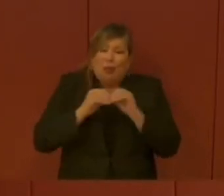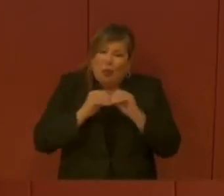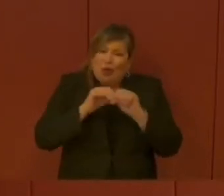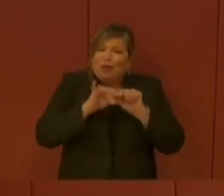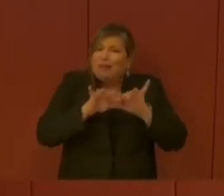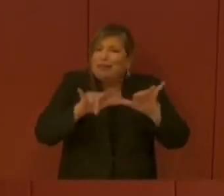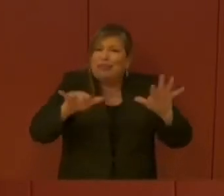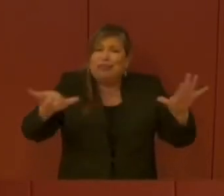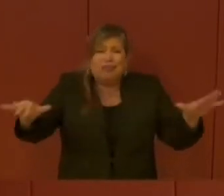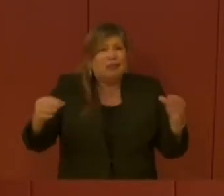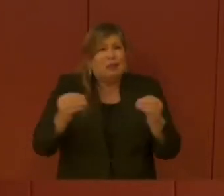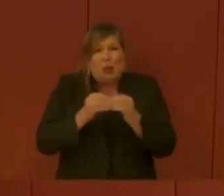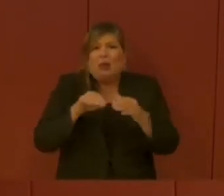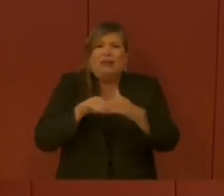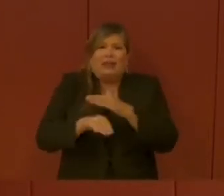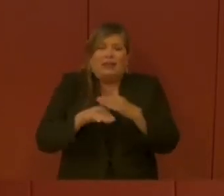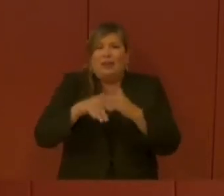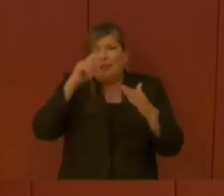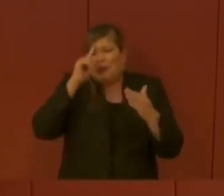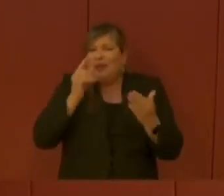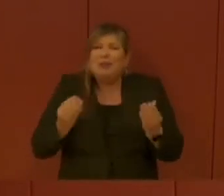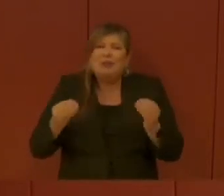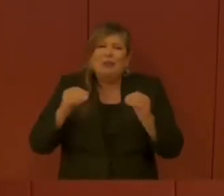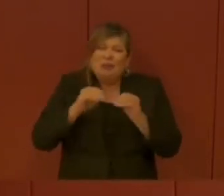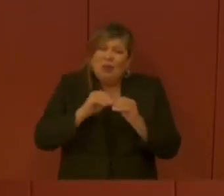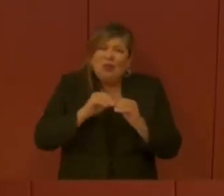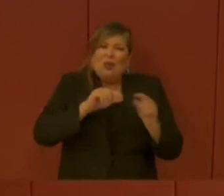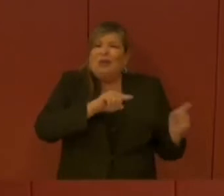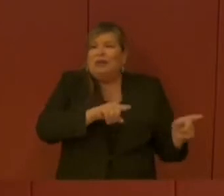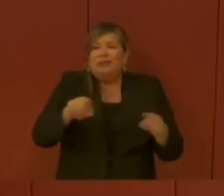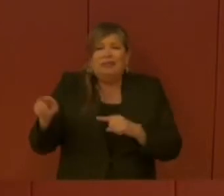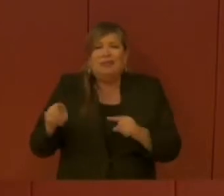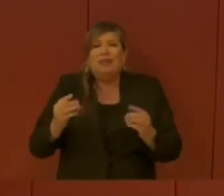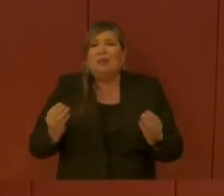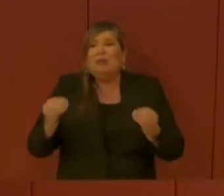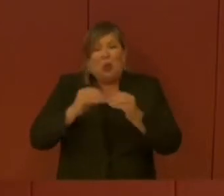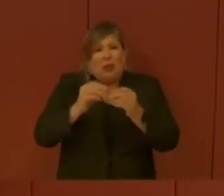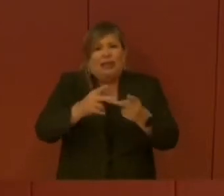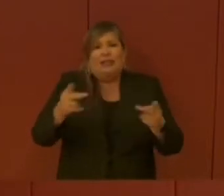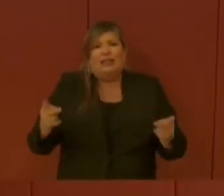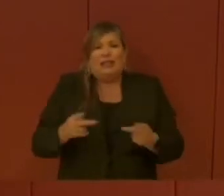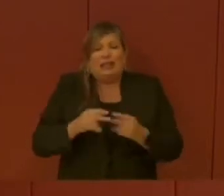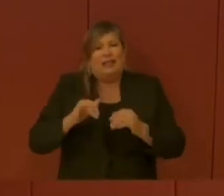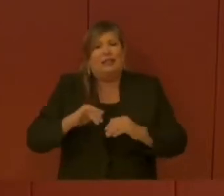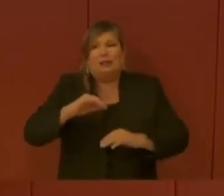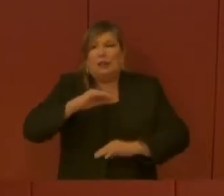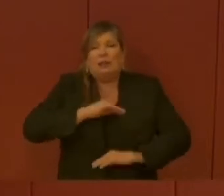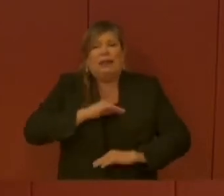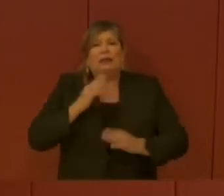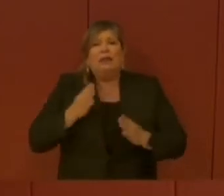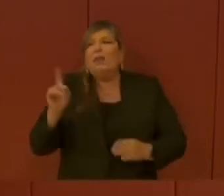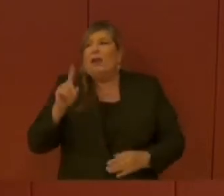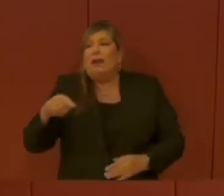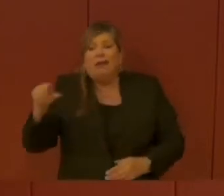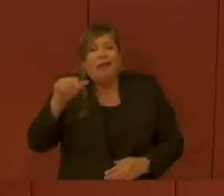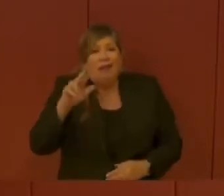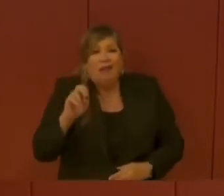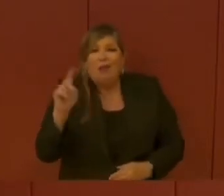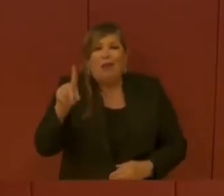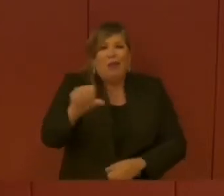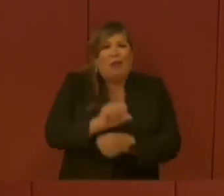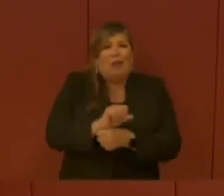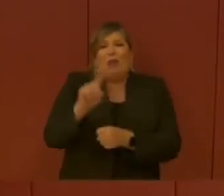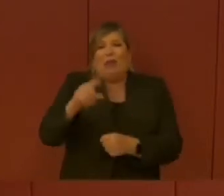more accessibility, for more mobile sites, more sites that meet people where they are, where they work, where they